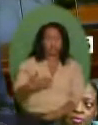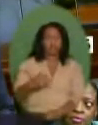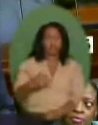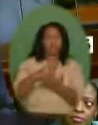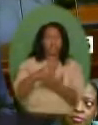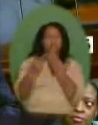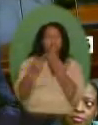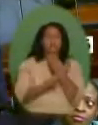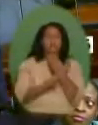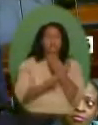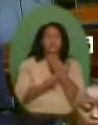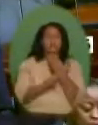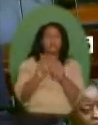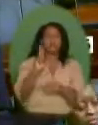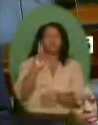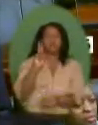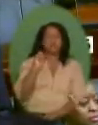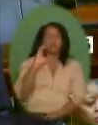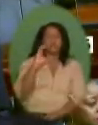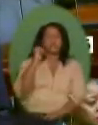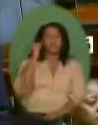a UNC initiative.